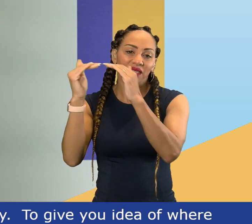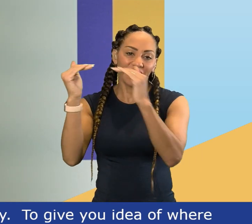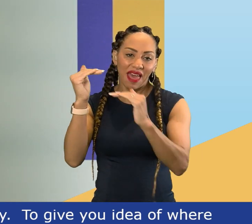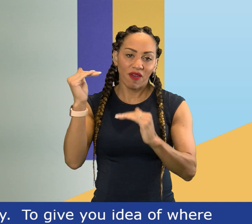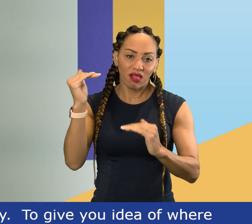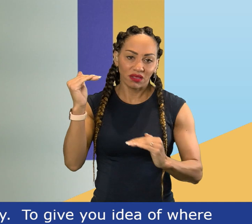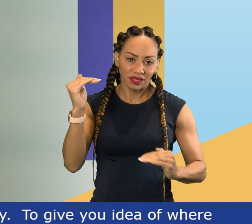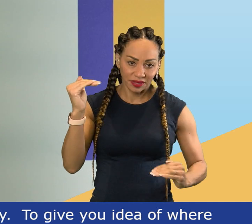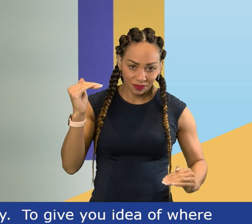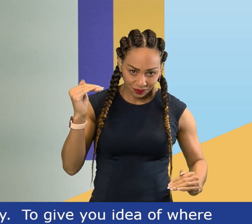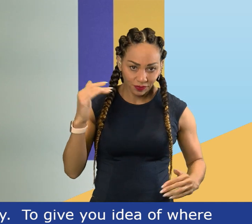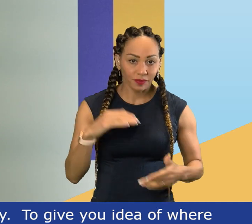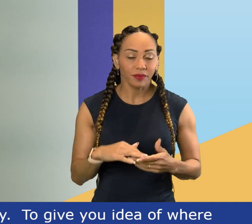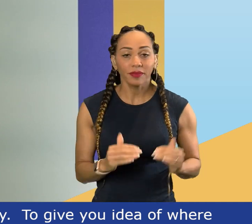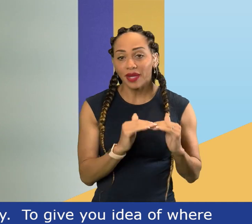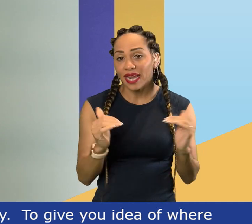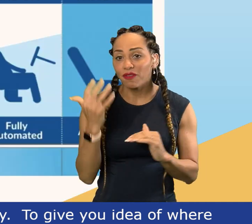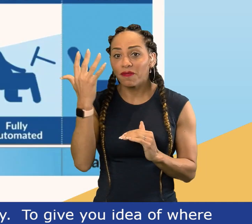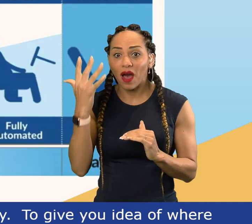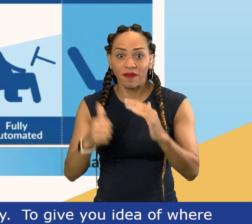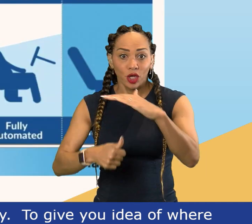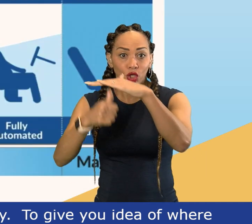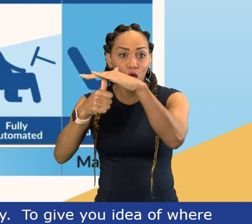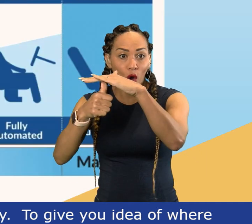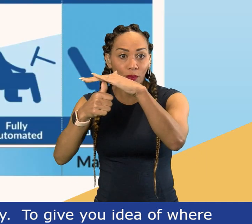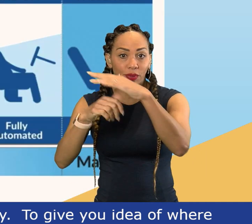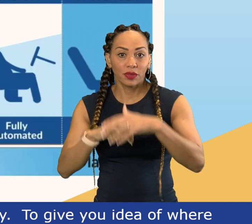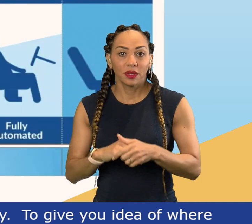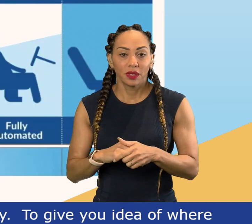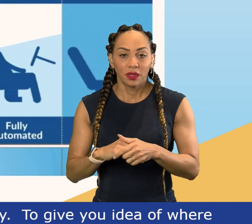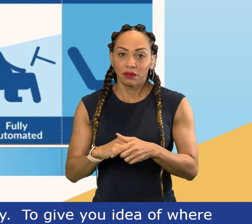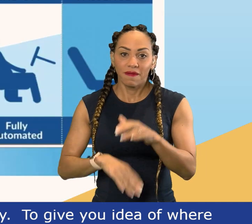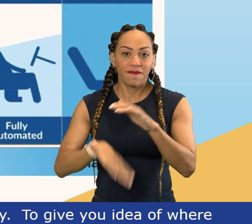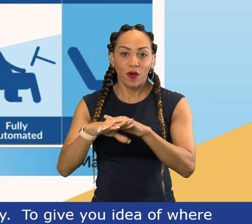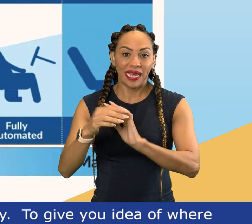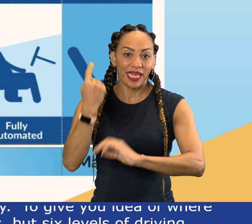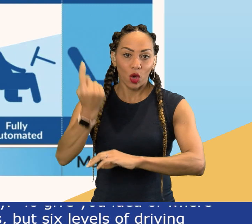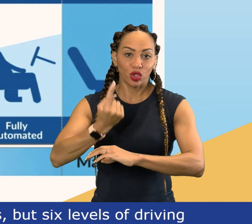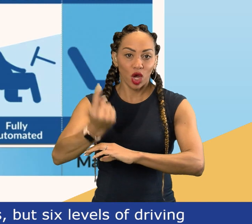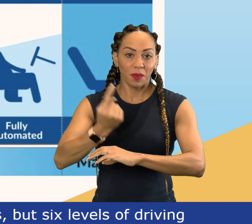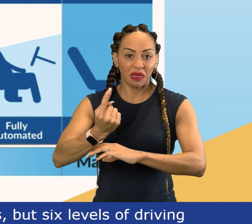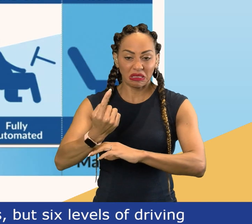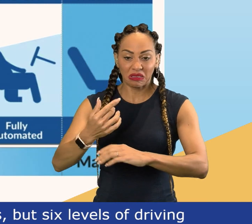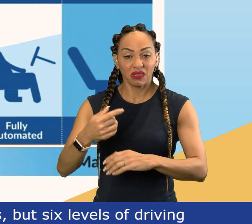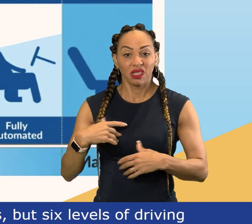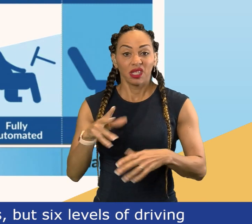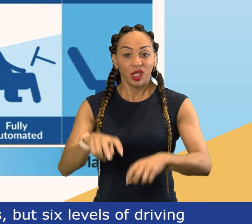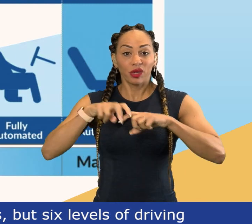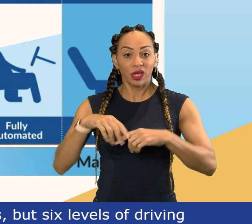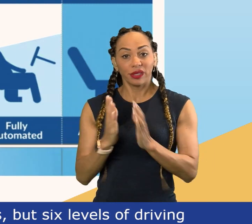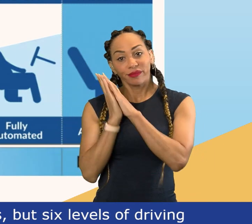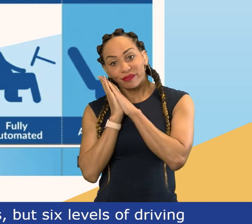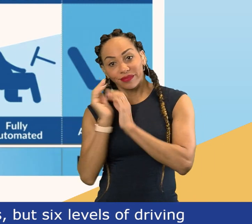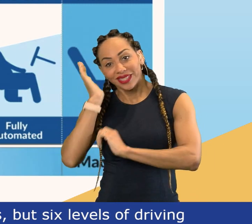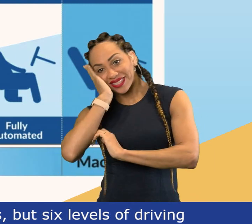driving technology, level 5 being the top one in terms of, well, that will be fully autonomous car. The car can drive itself. You basically can put your feet up, read a book, go to sleep, whatever you